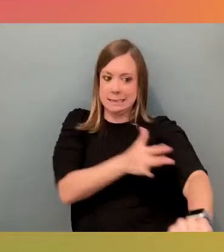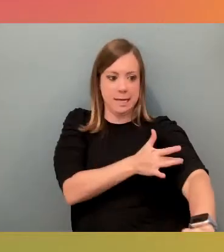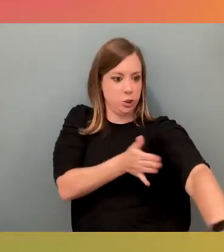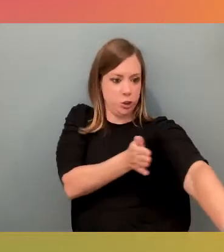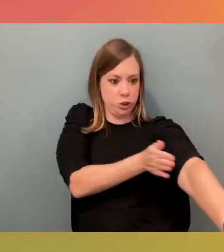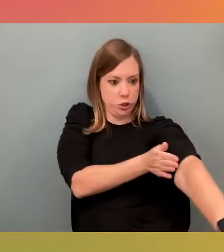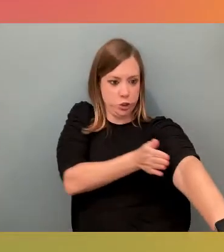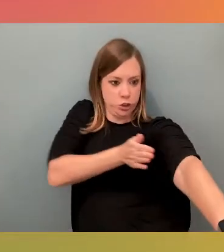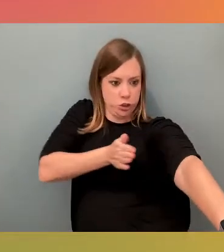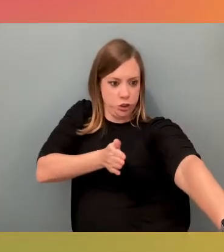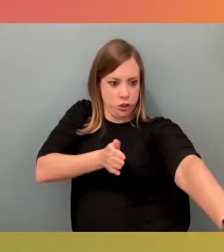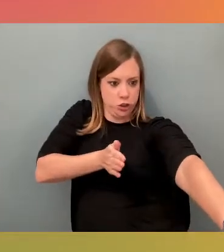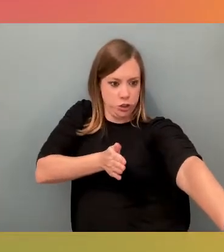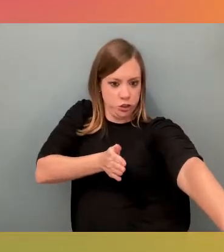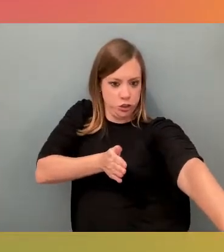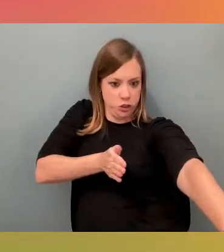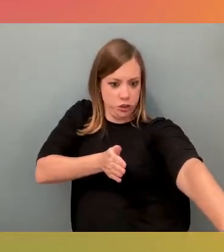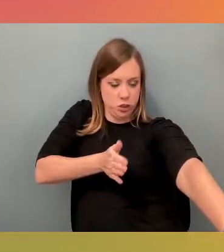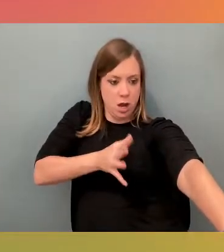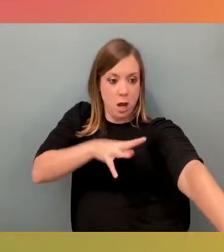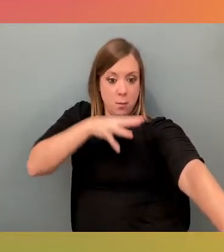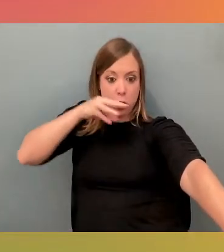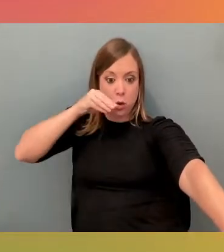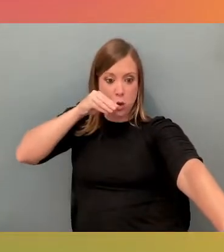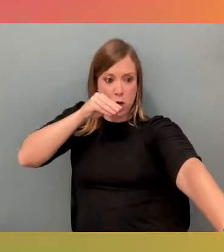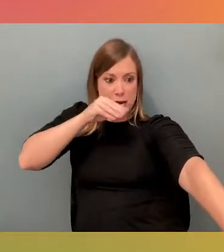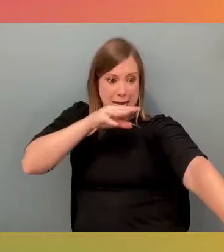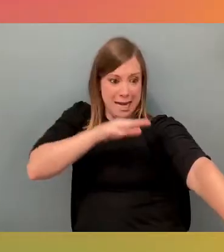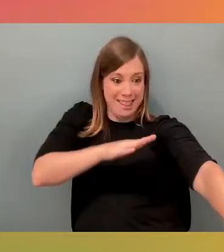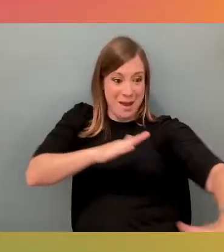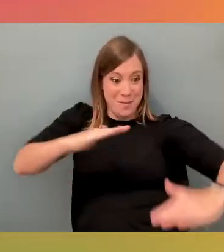for 3, wiggle and wobble for 2,